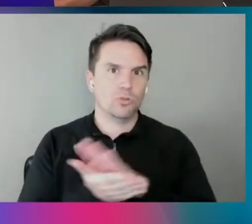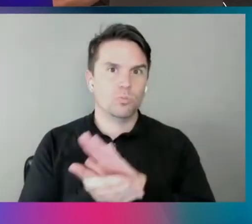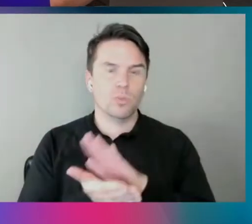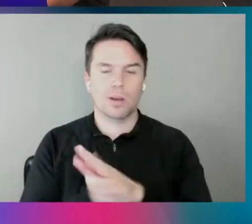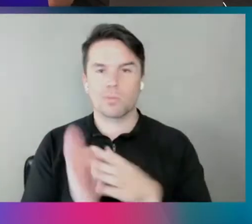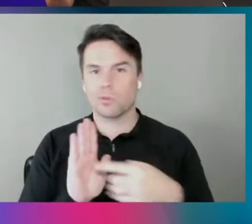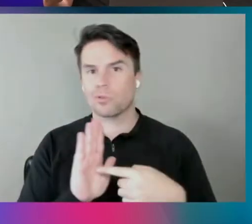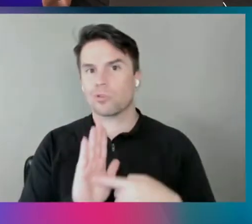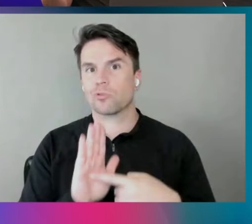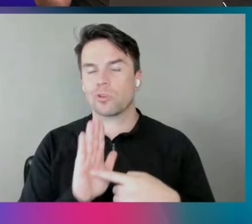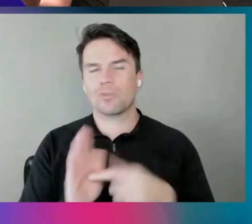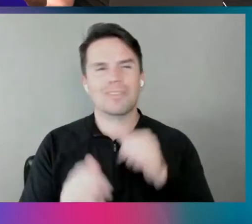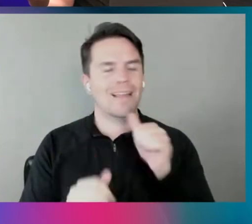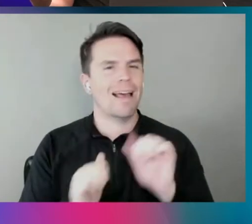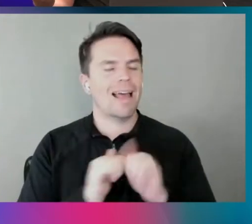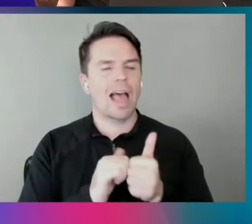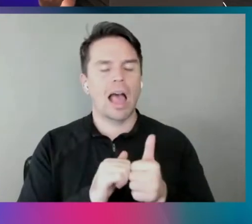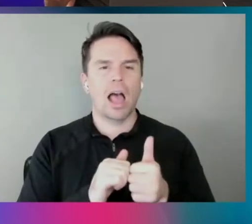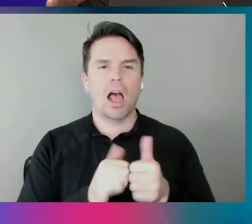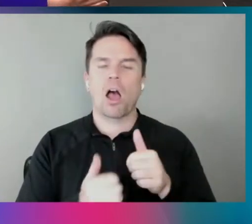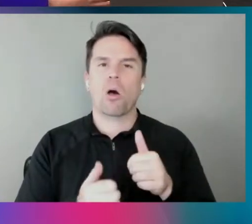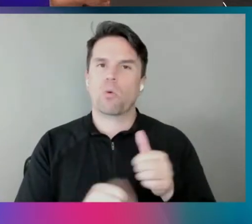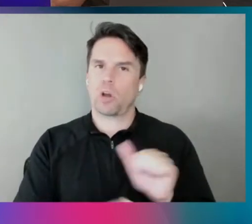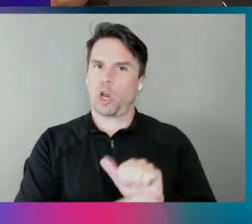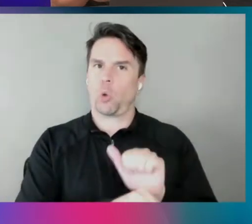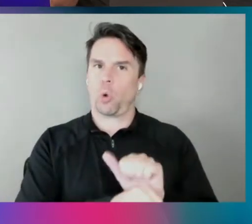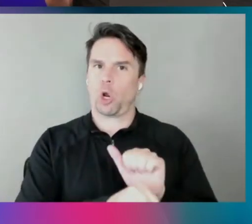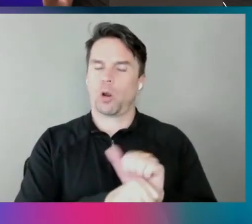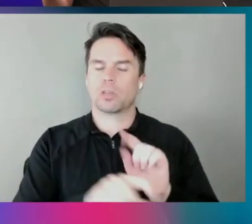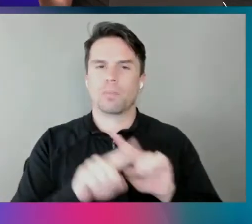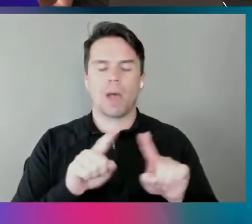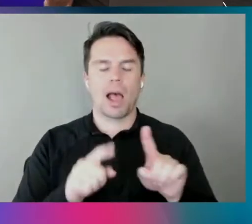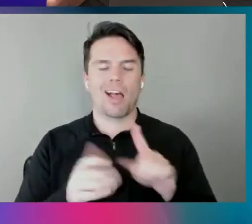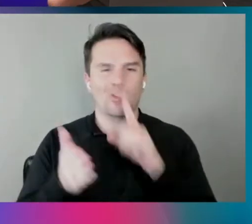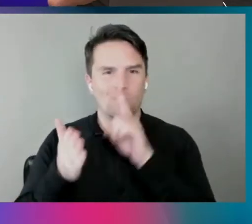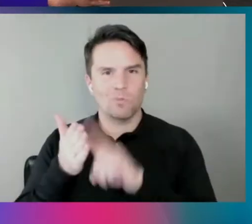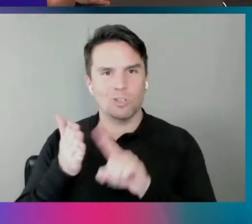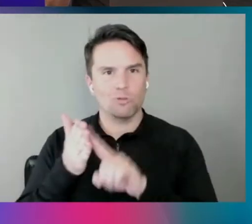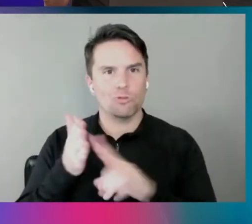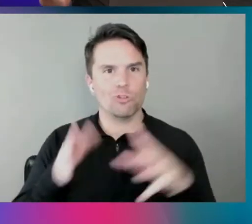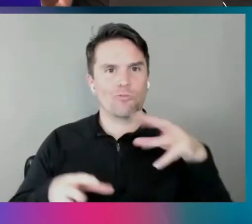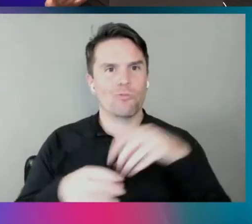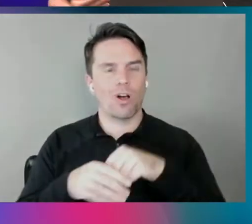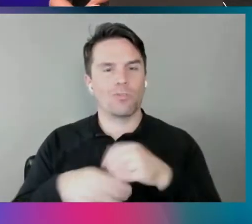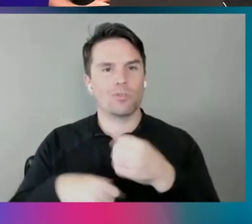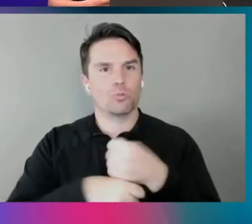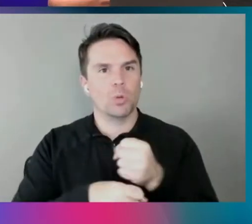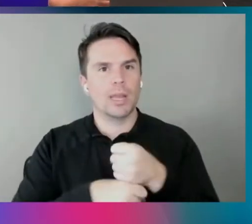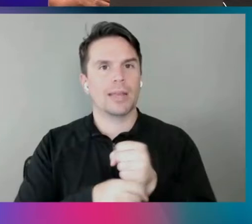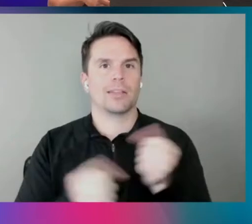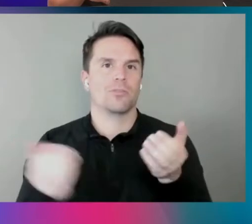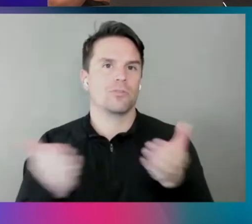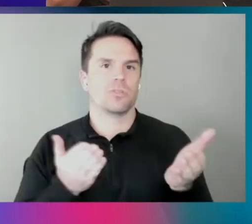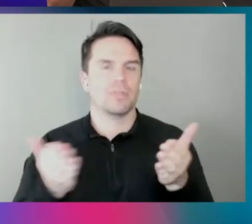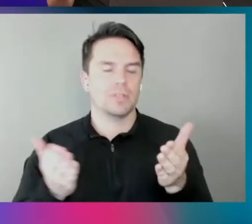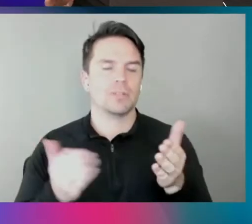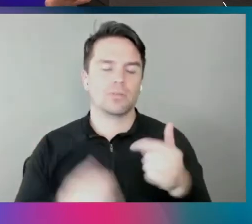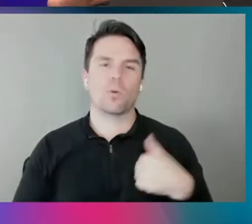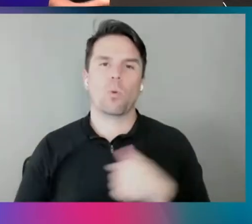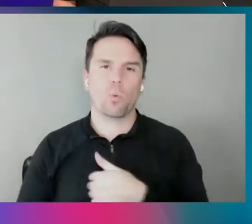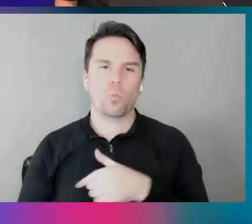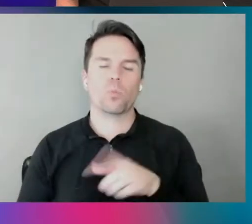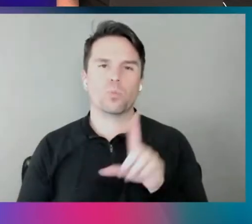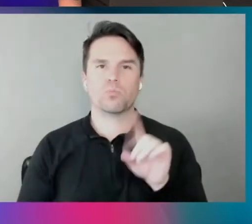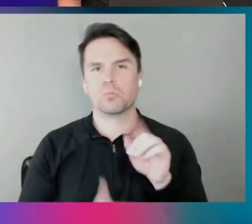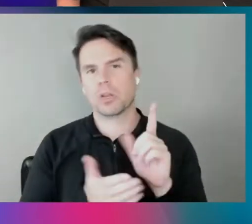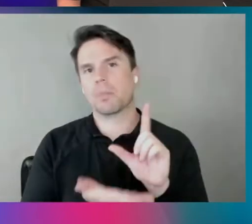works, but what research went into the service. So that's another key component, and we publish those in different formats, from